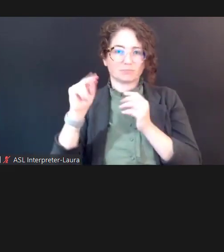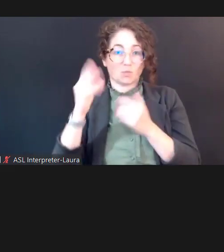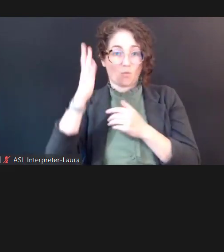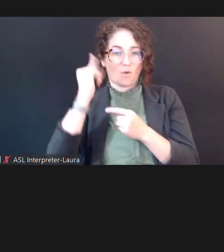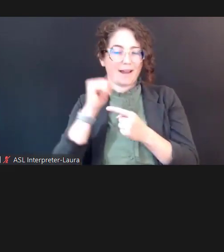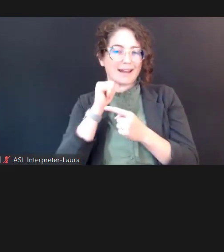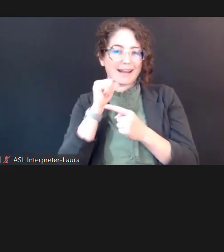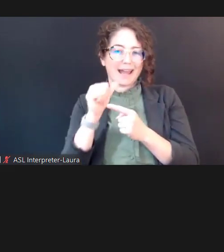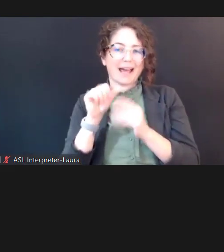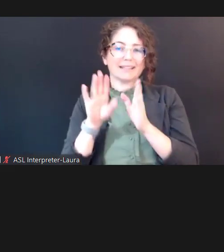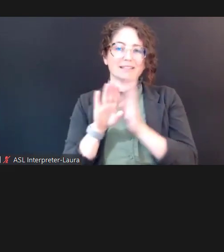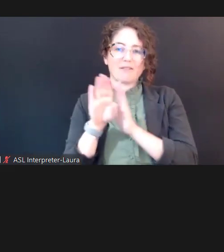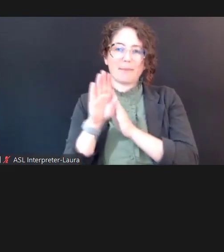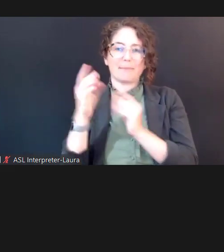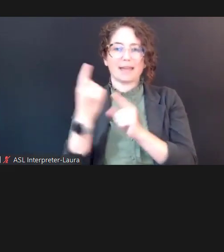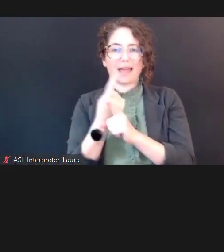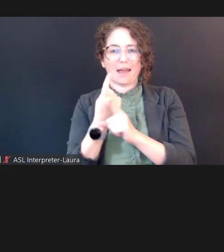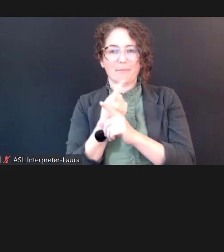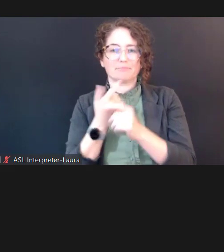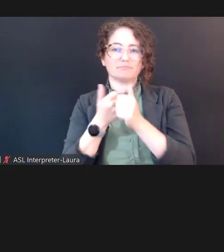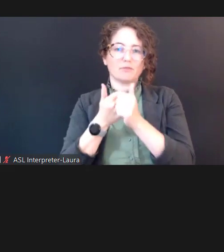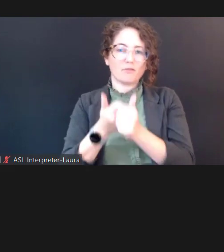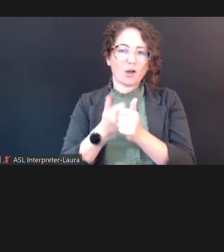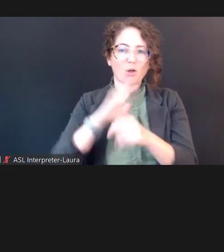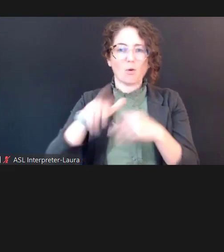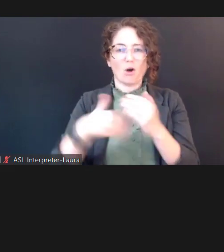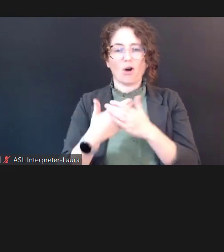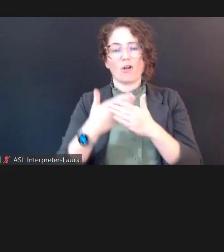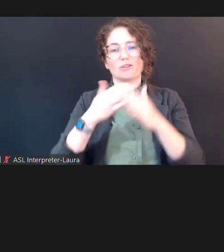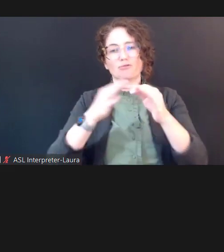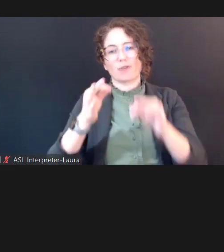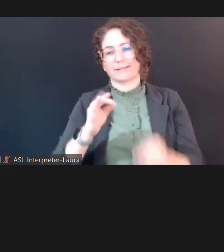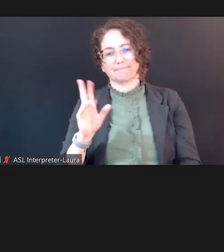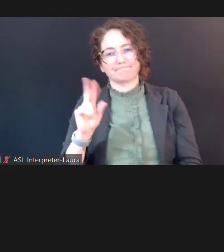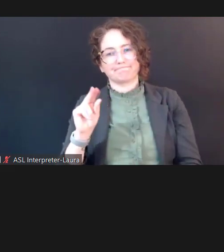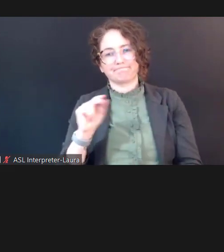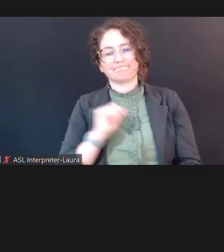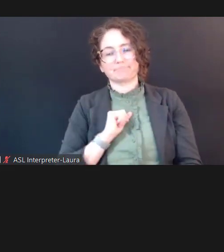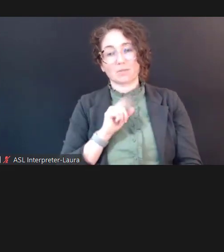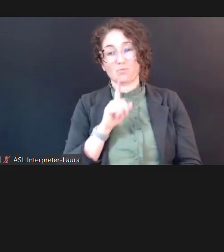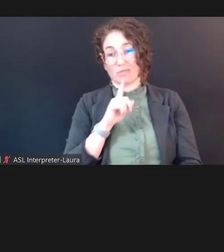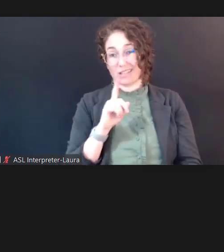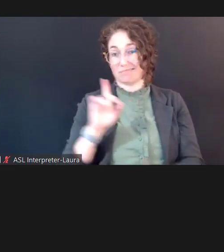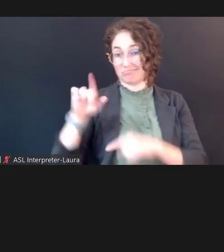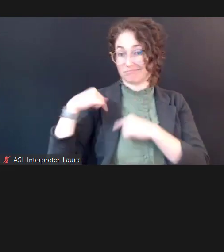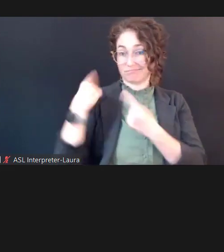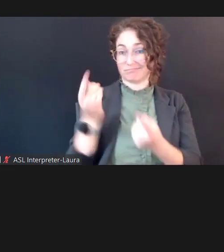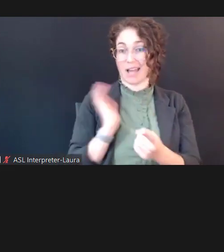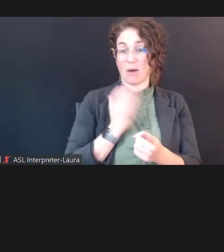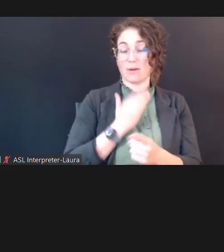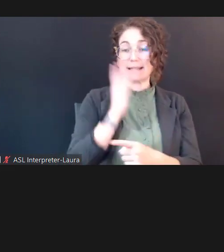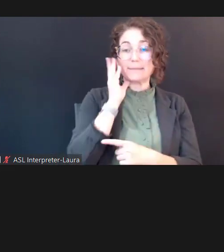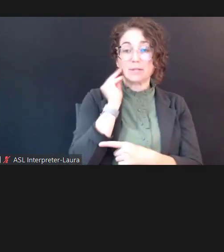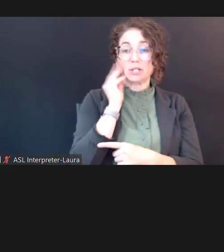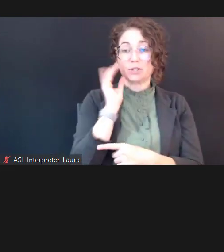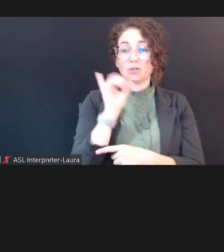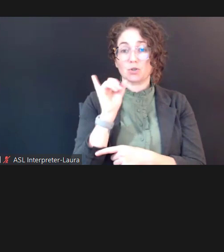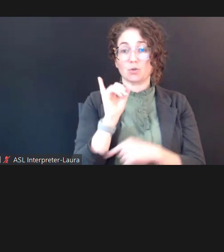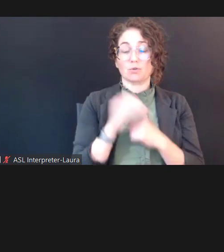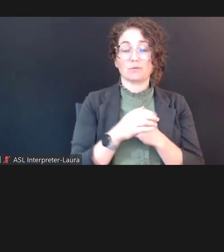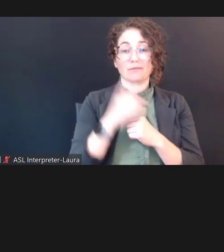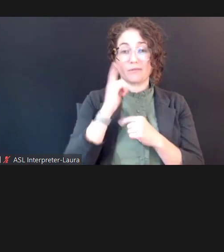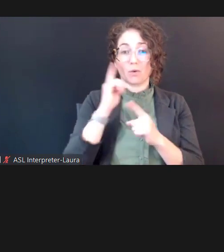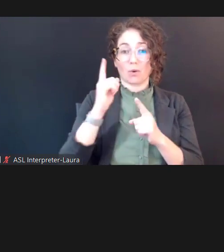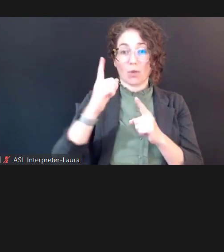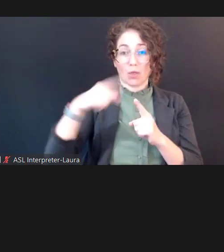aren't developmentally able to follow the directions reliably. And that's really been our experience as well. So in those